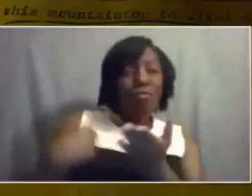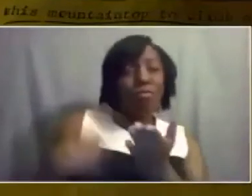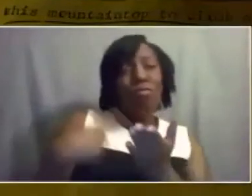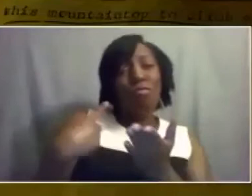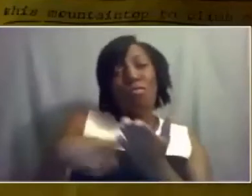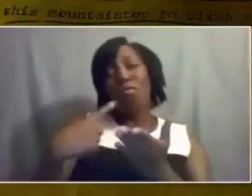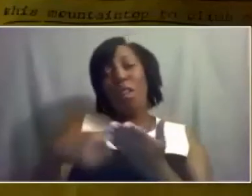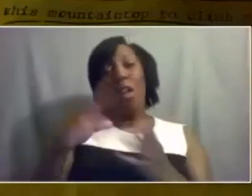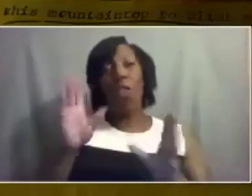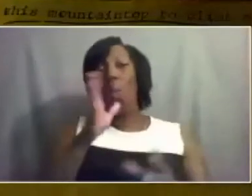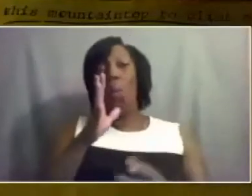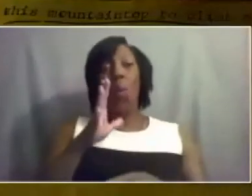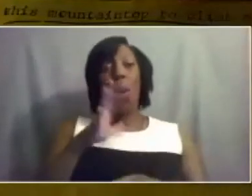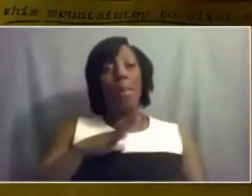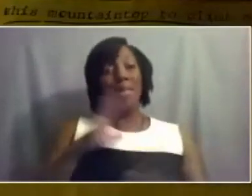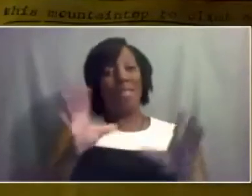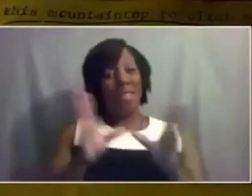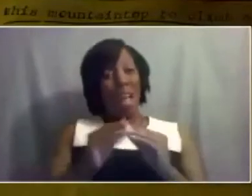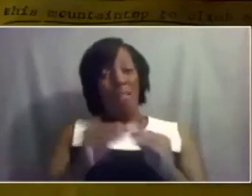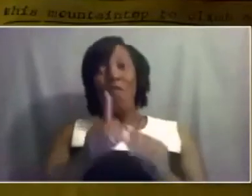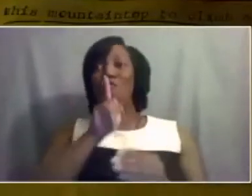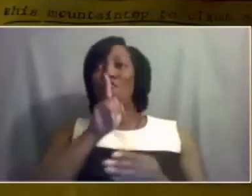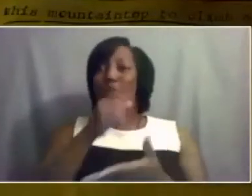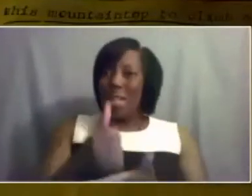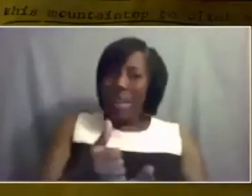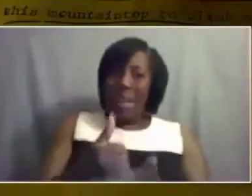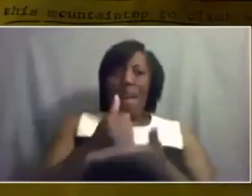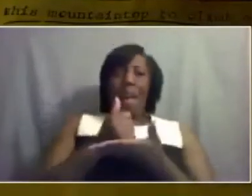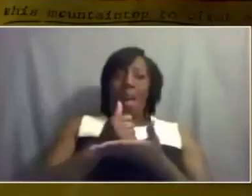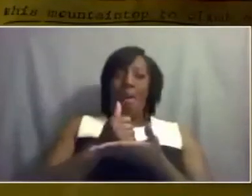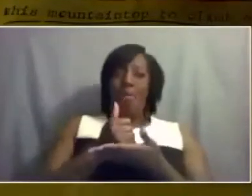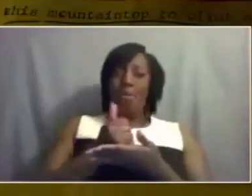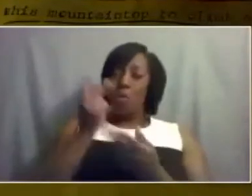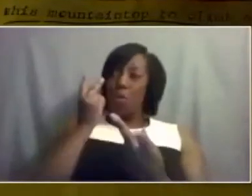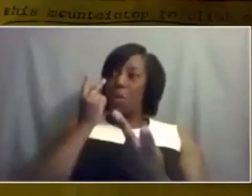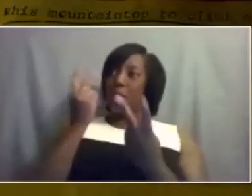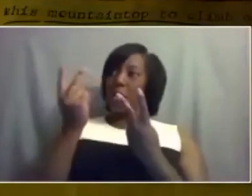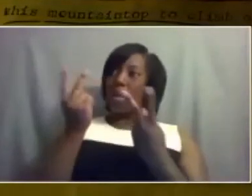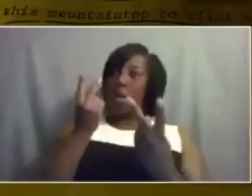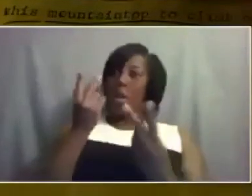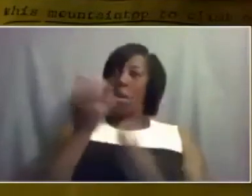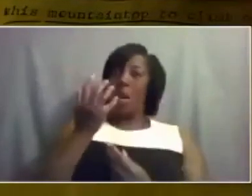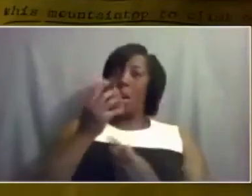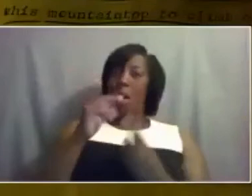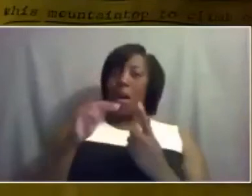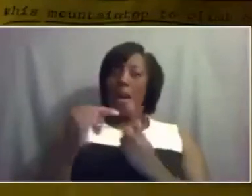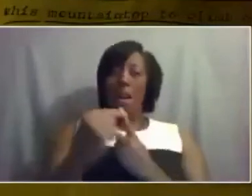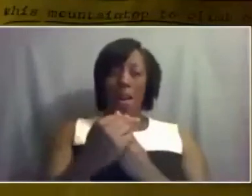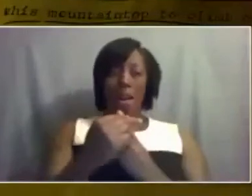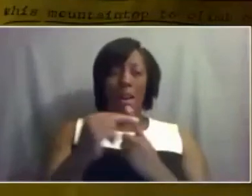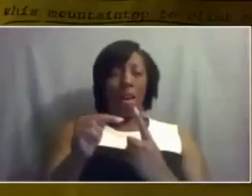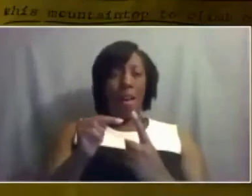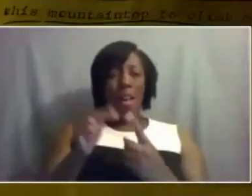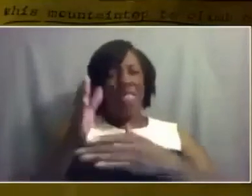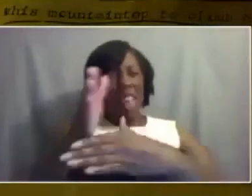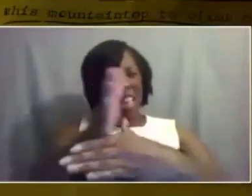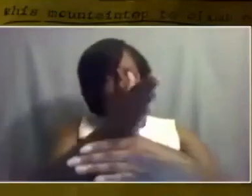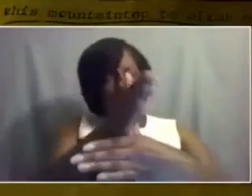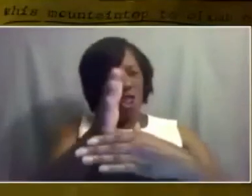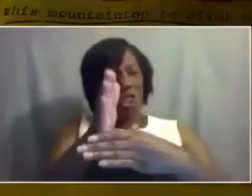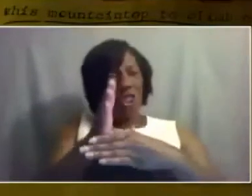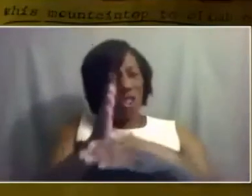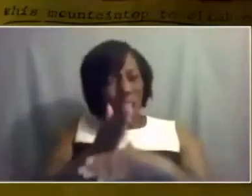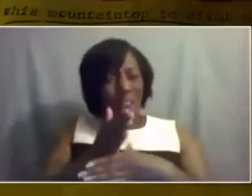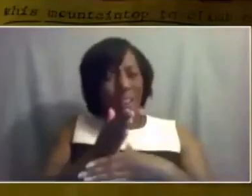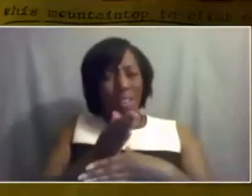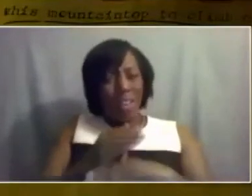Women, I think that really helped to increase that perspective and that sharing across communities, right?